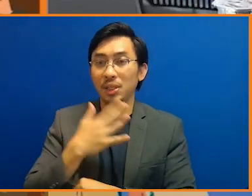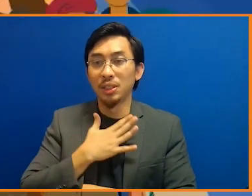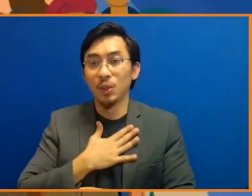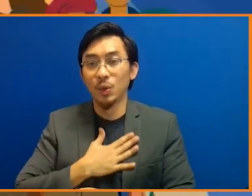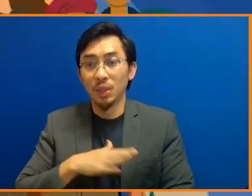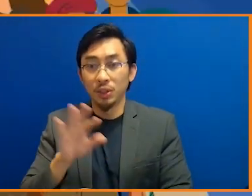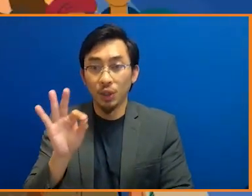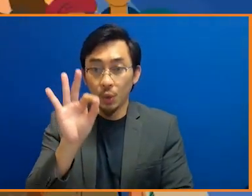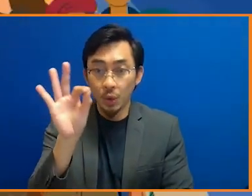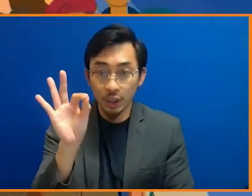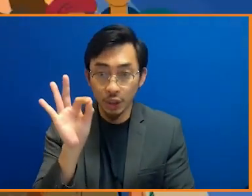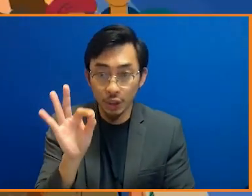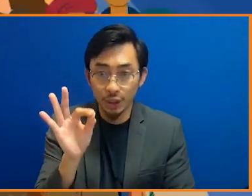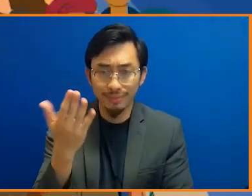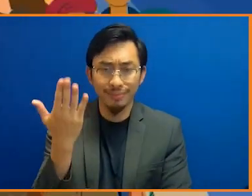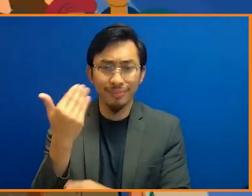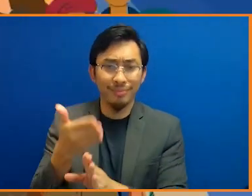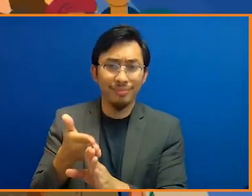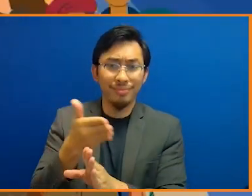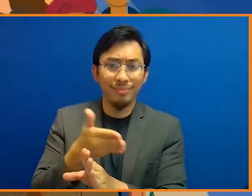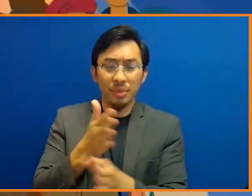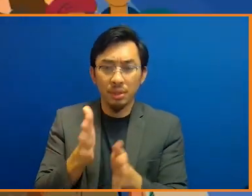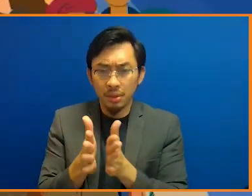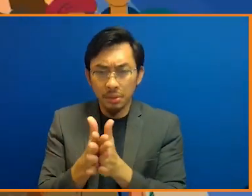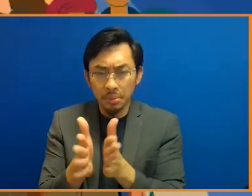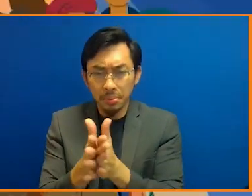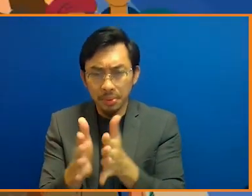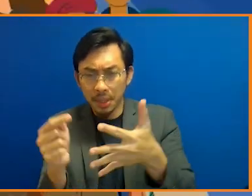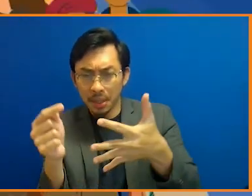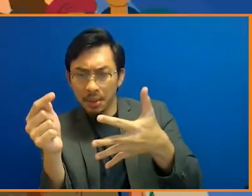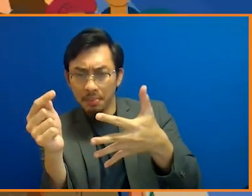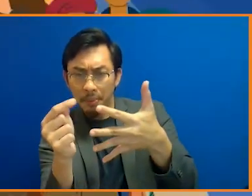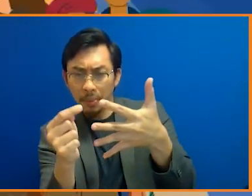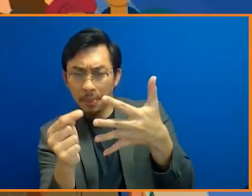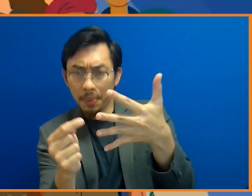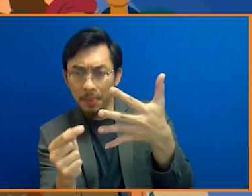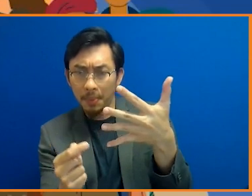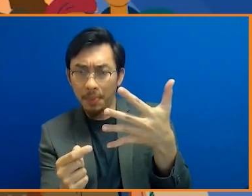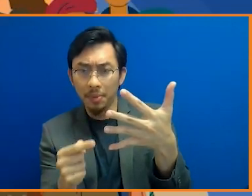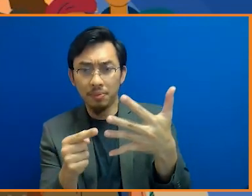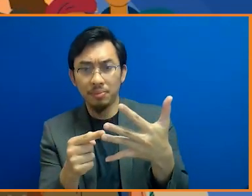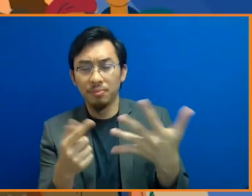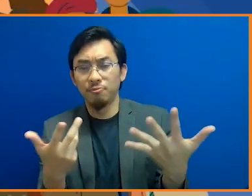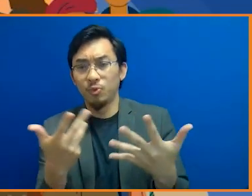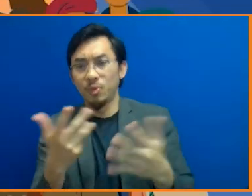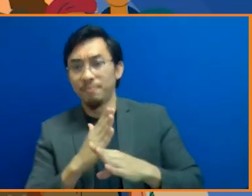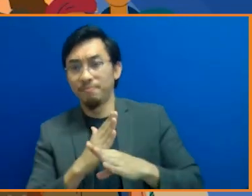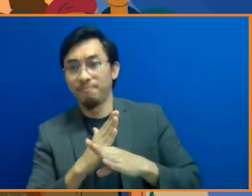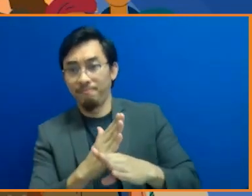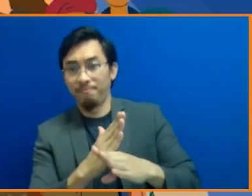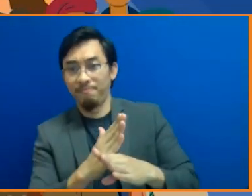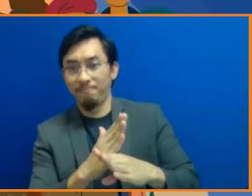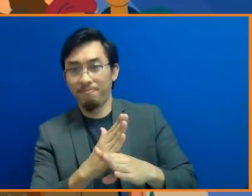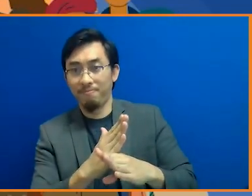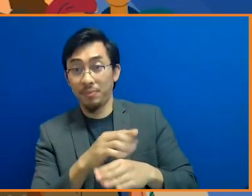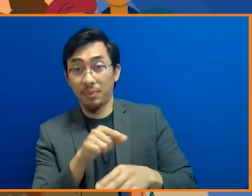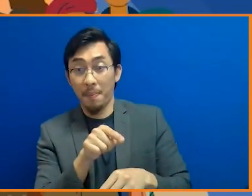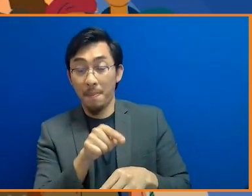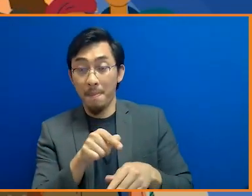I would like to ask a question, actually. So previously, you explained that several, let's say,